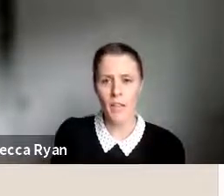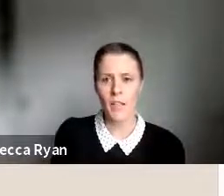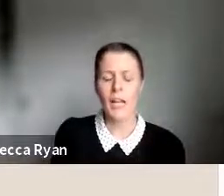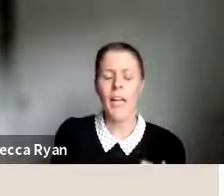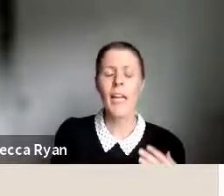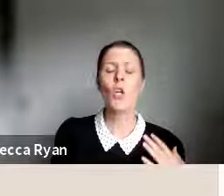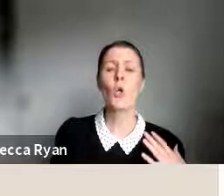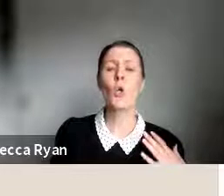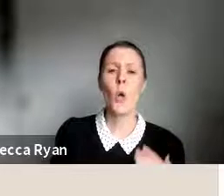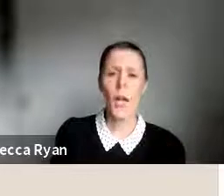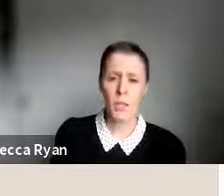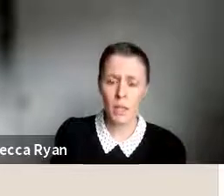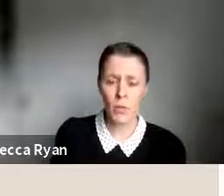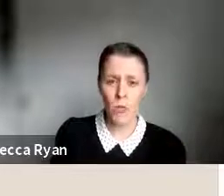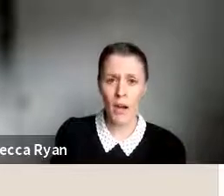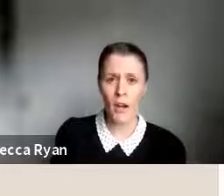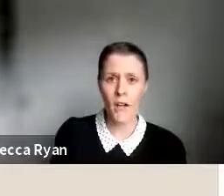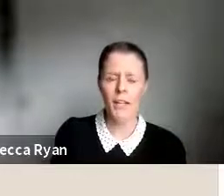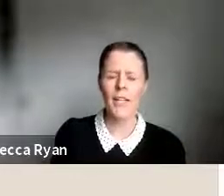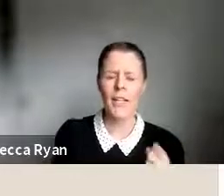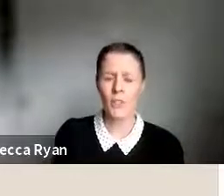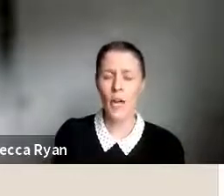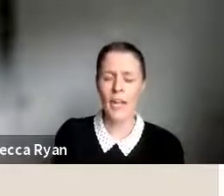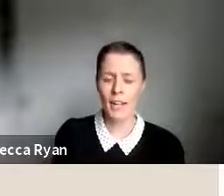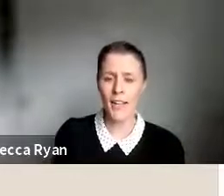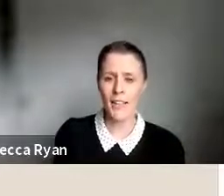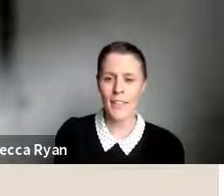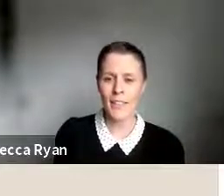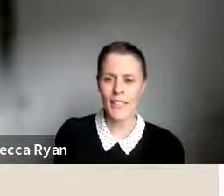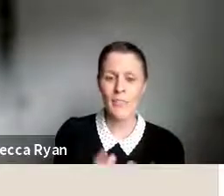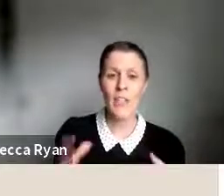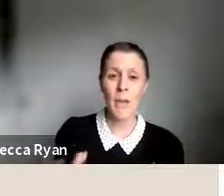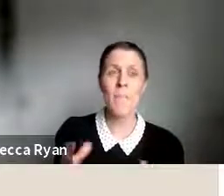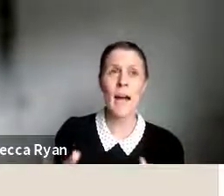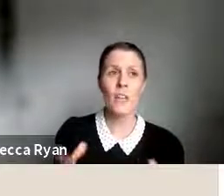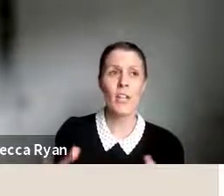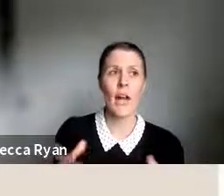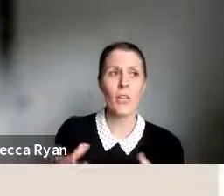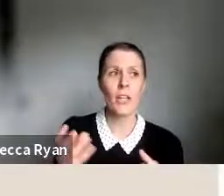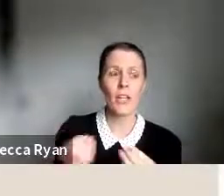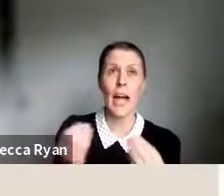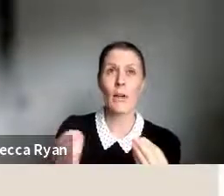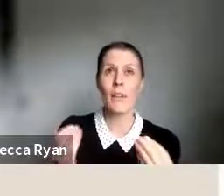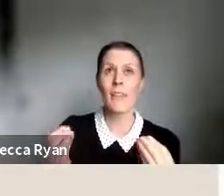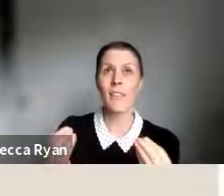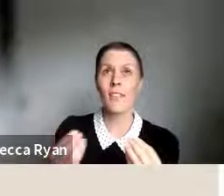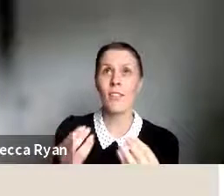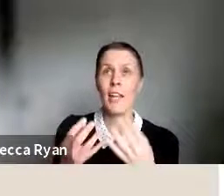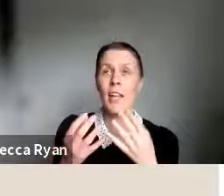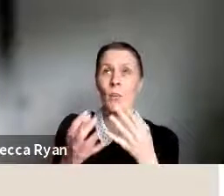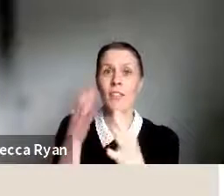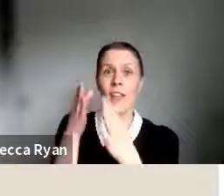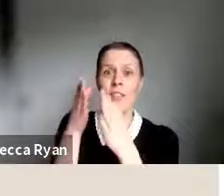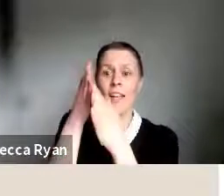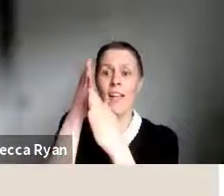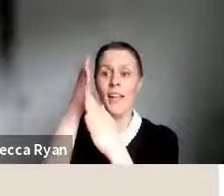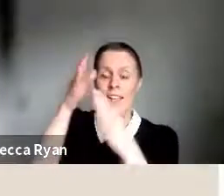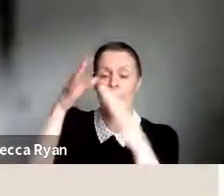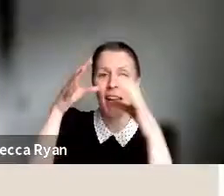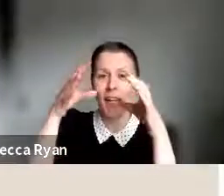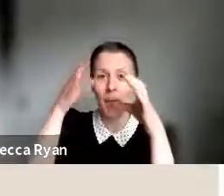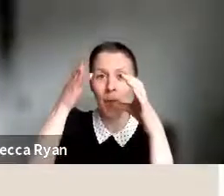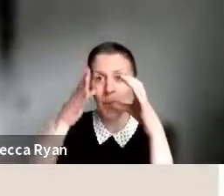0.00001%. Incredibly rare. I cannot even imagine how to calculate this in ways of